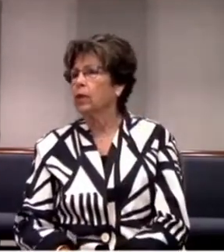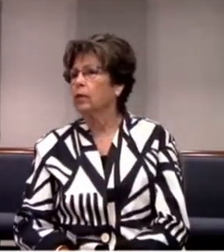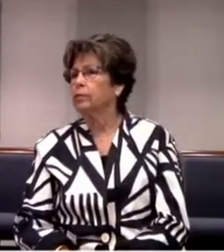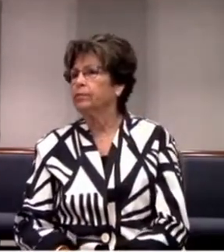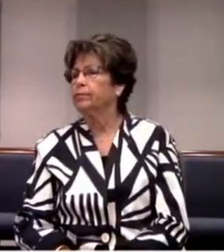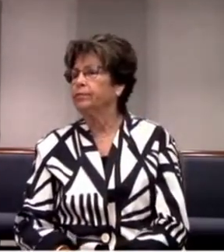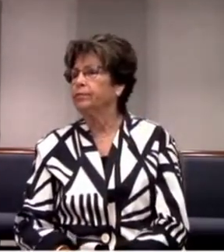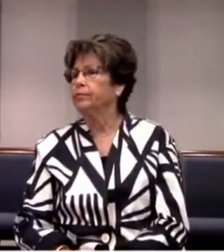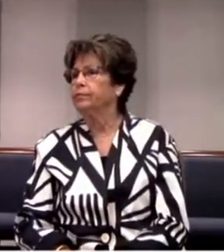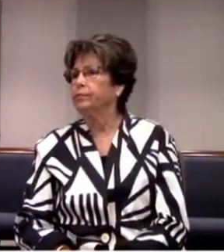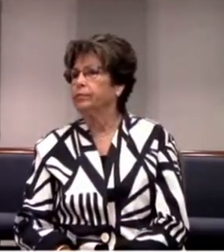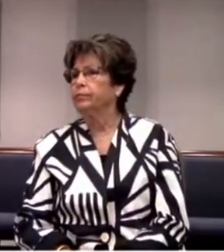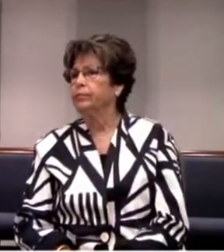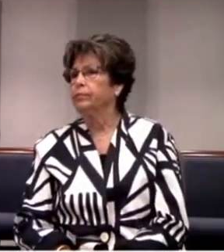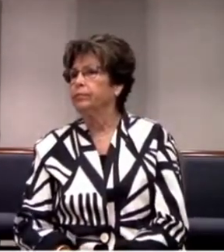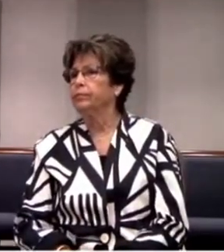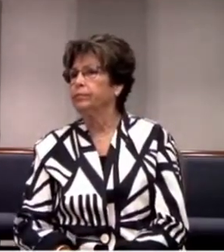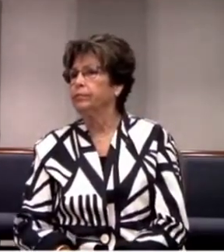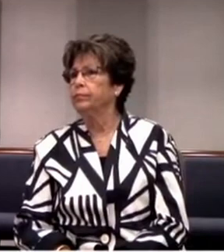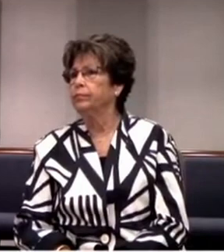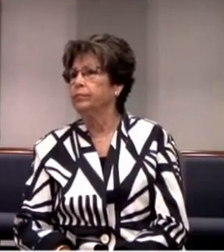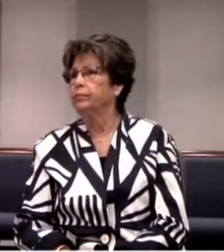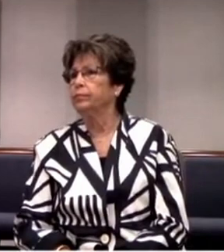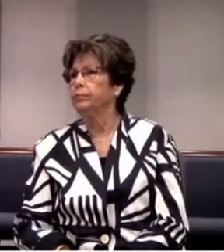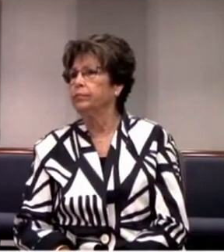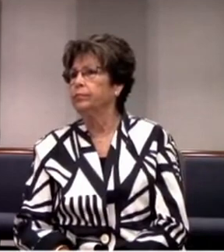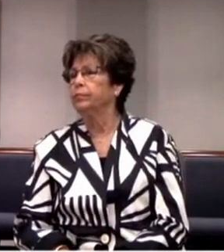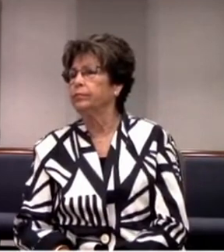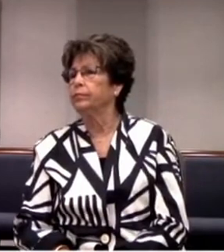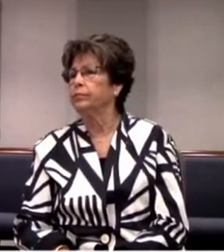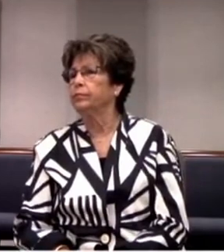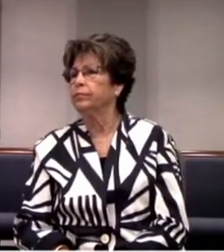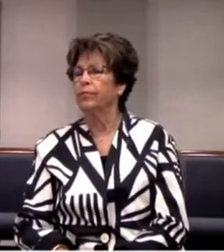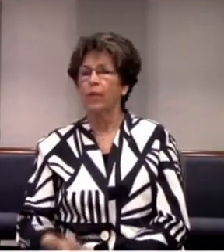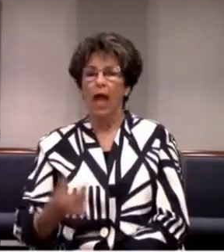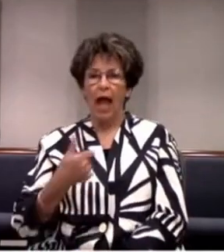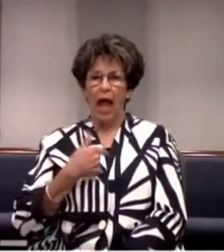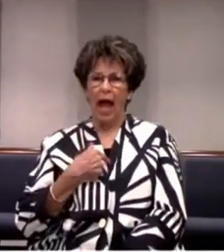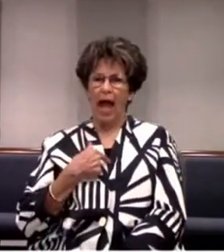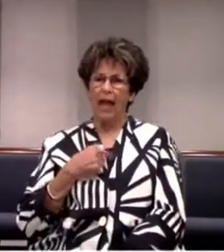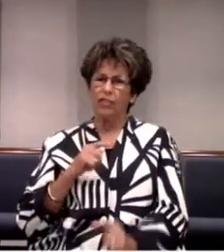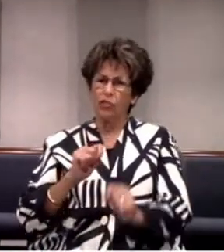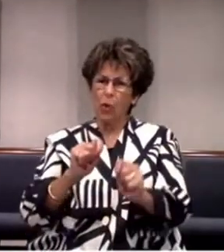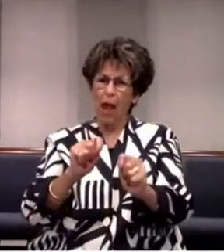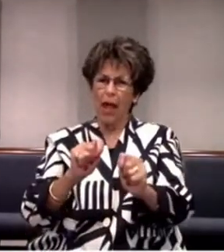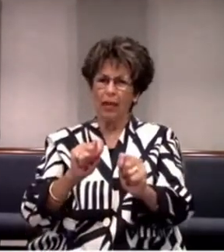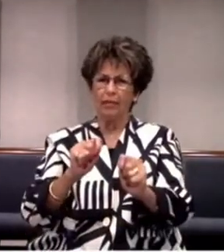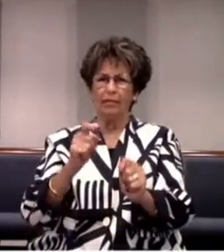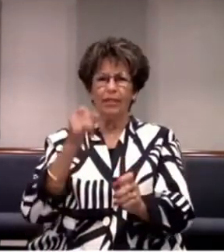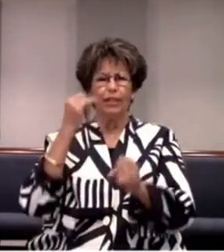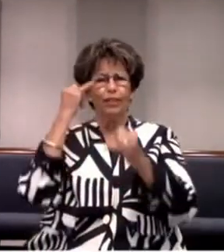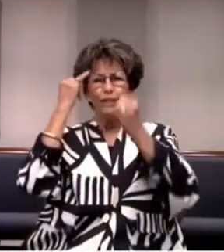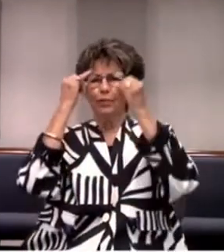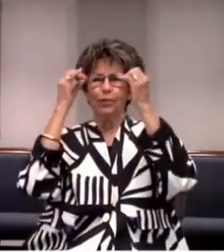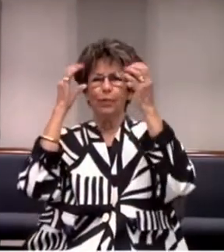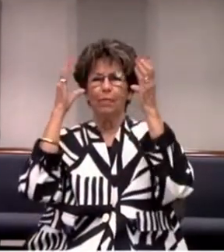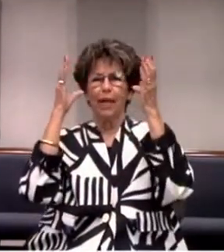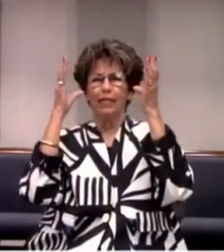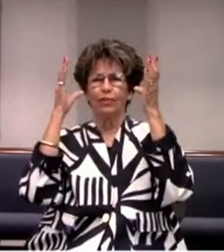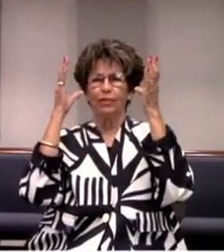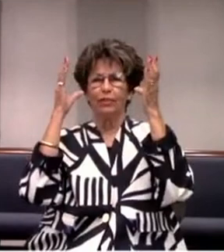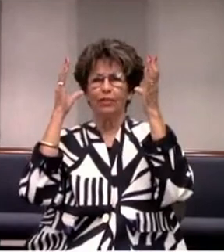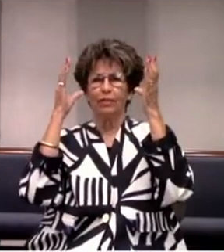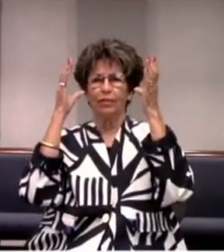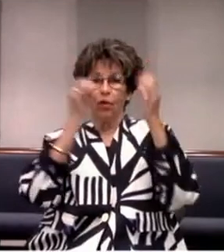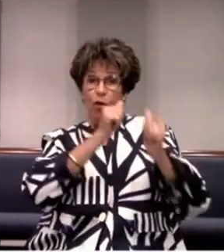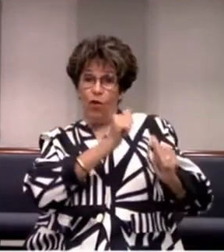I really try to imagine Cornelius after Peter